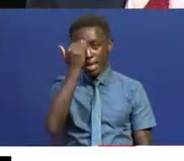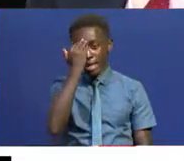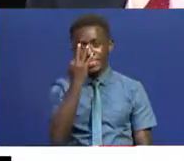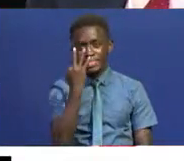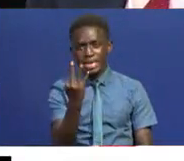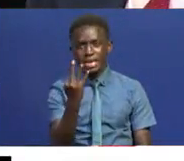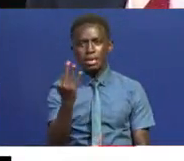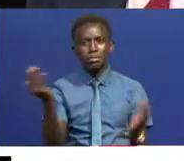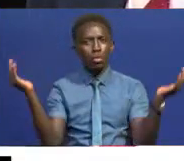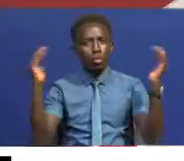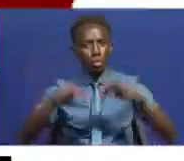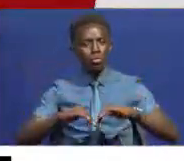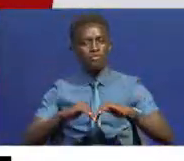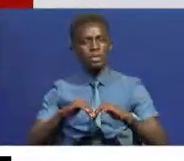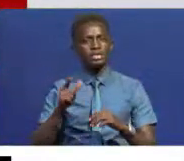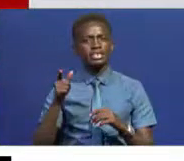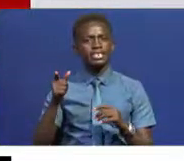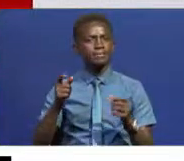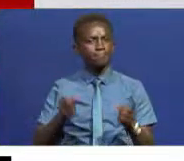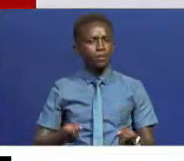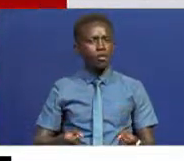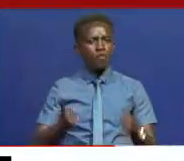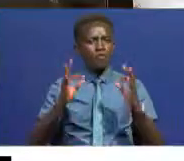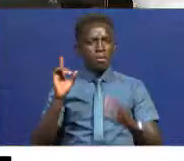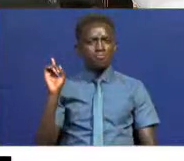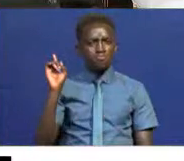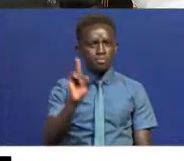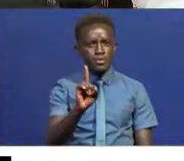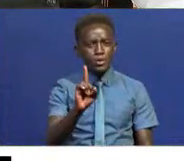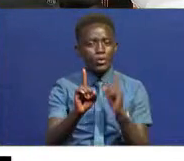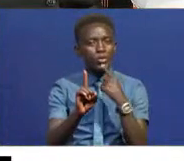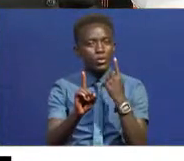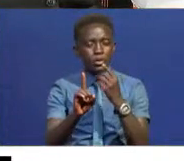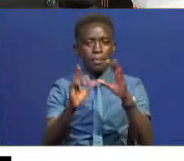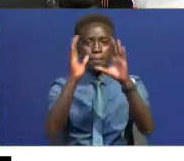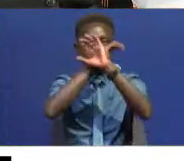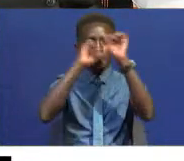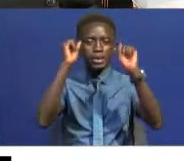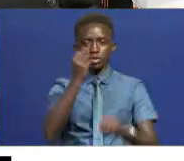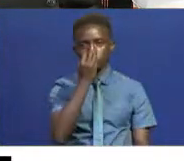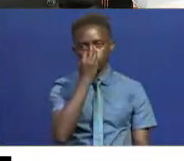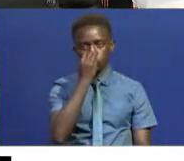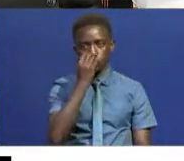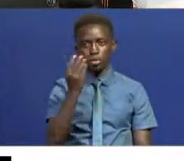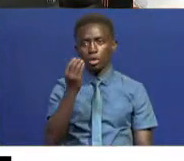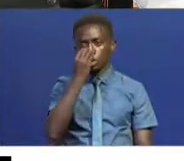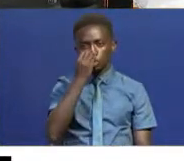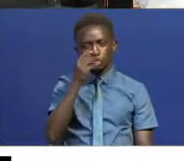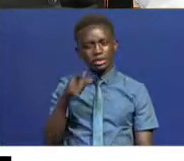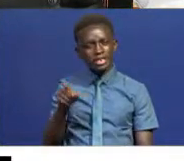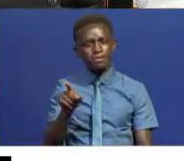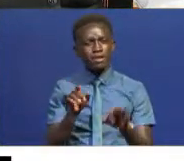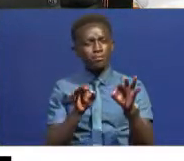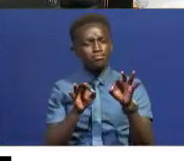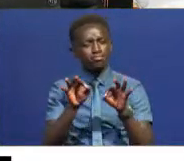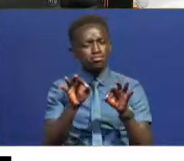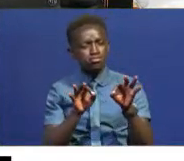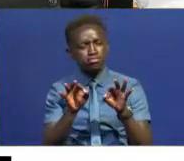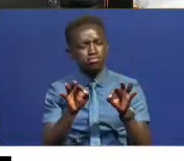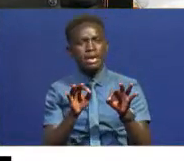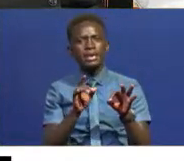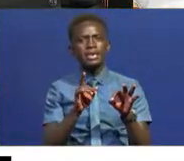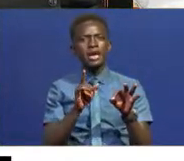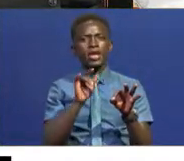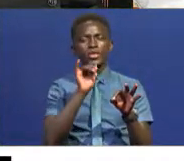wage bill conference, which has been officiated by President William Ruto. President William Ruto putting on spot individuals who